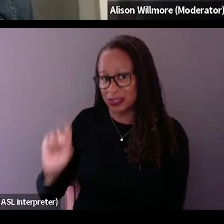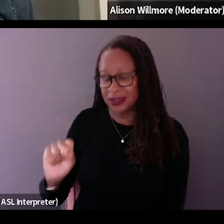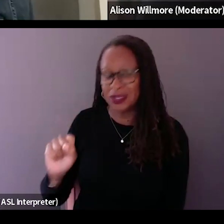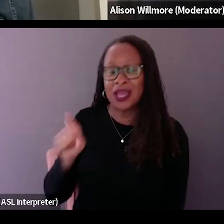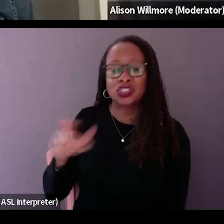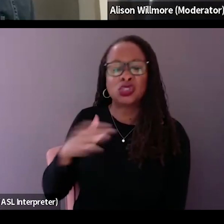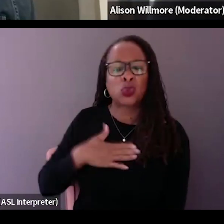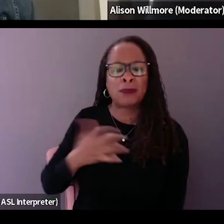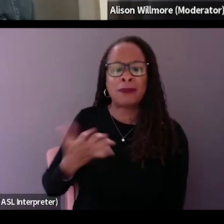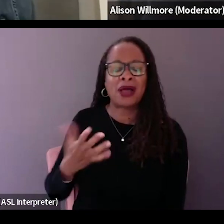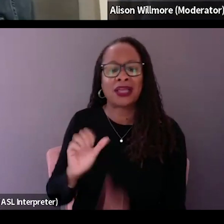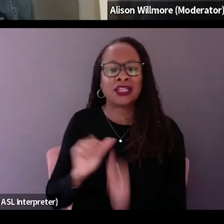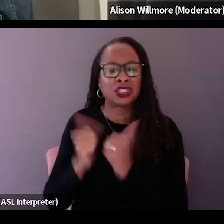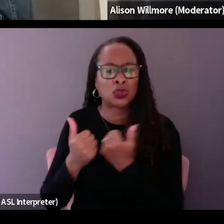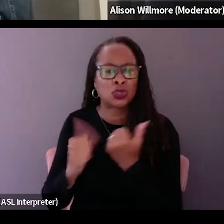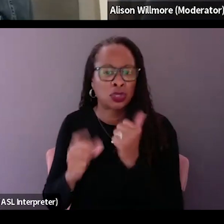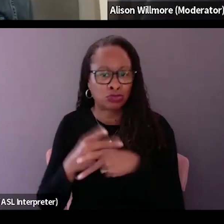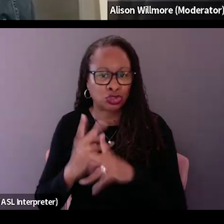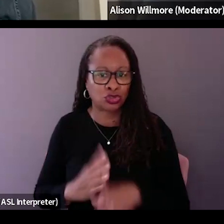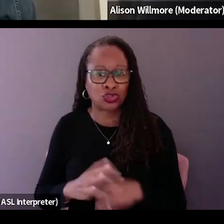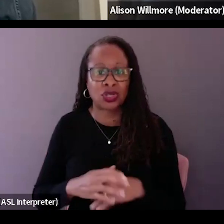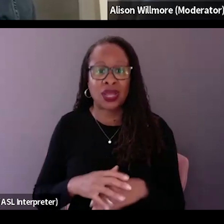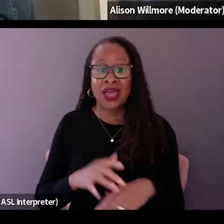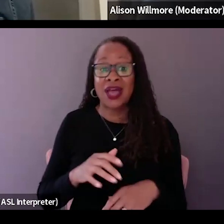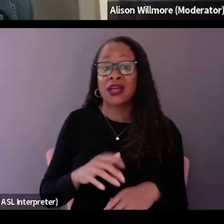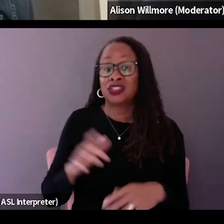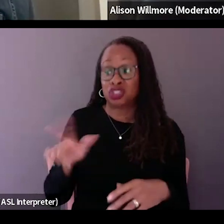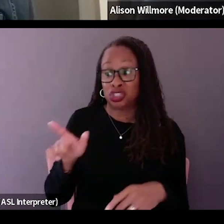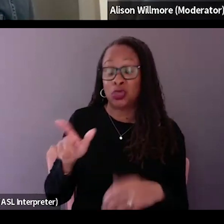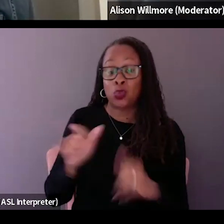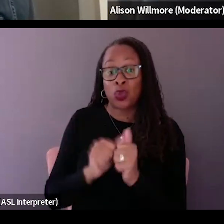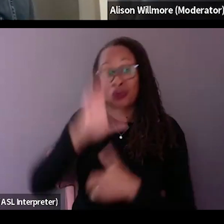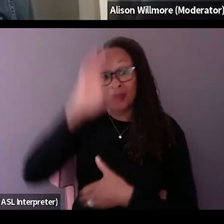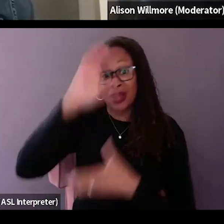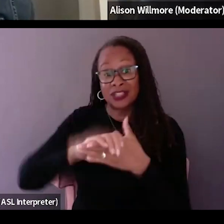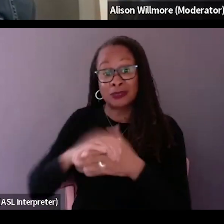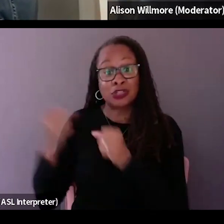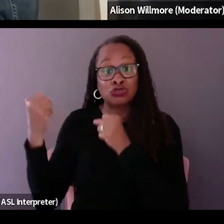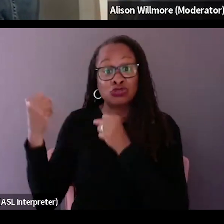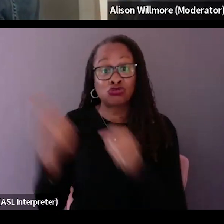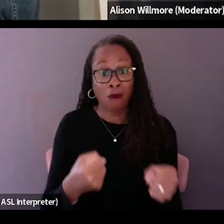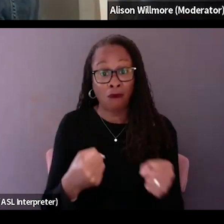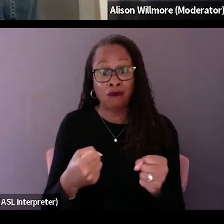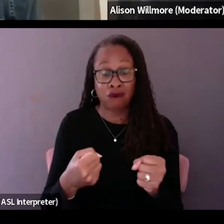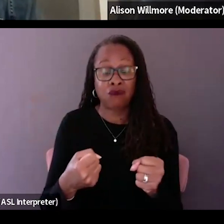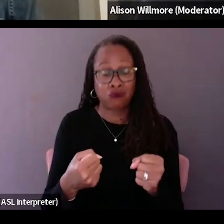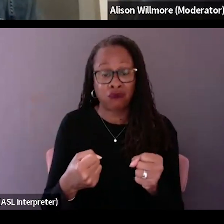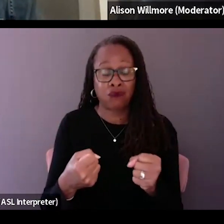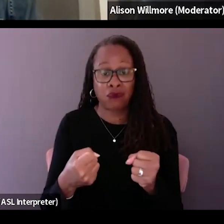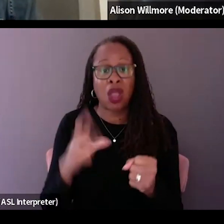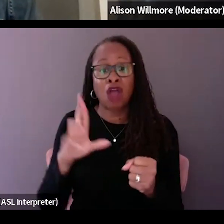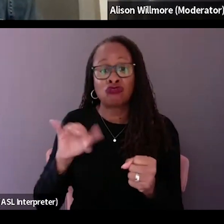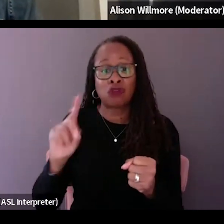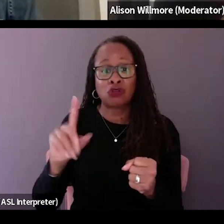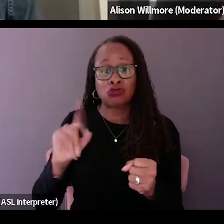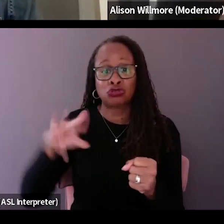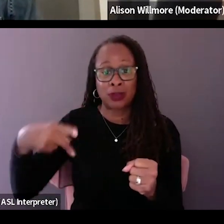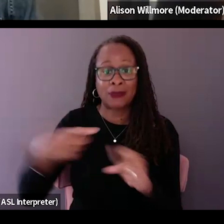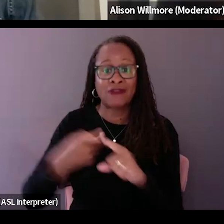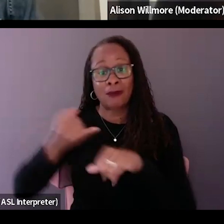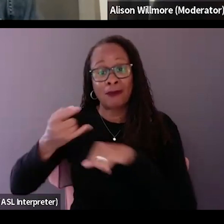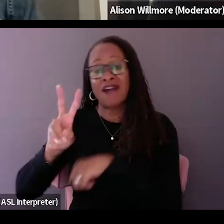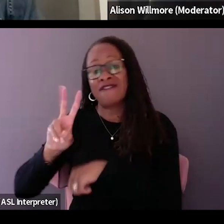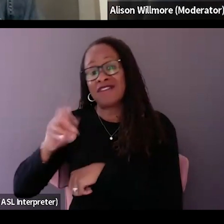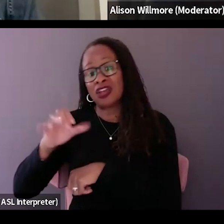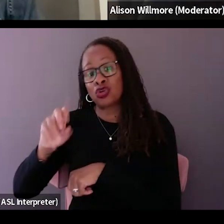trip together. And they road trip down from Vancouver Island all the way to Los Angeles. I think it took them 5 or 6 days